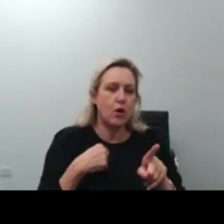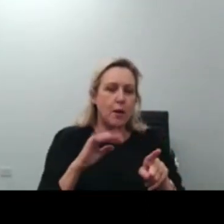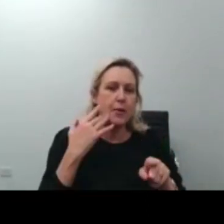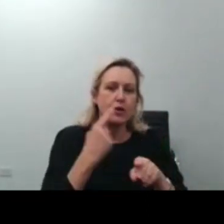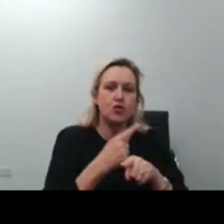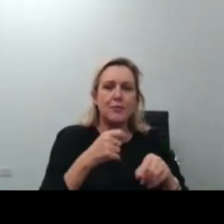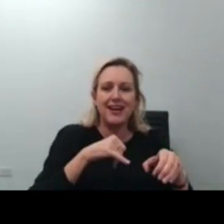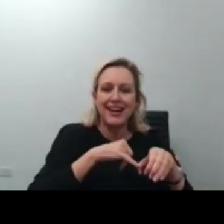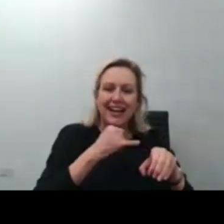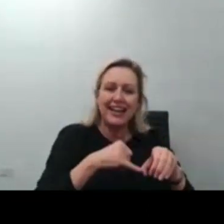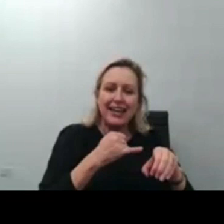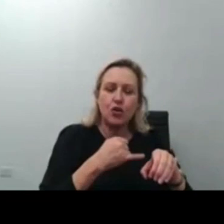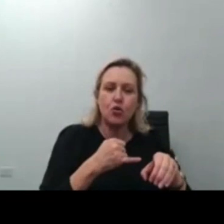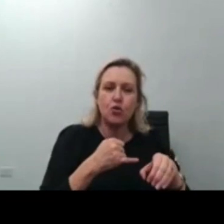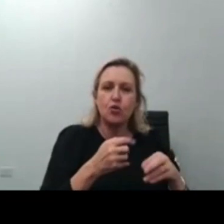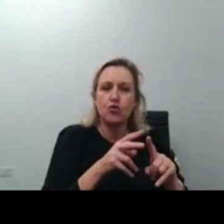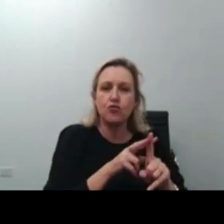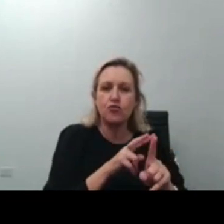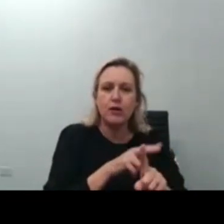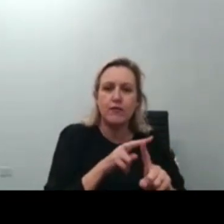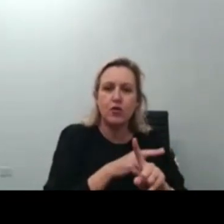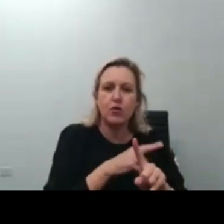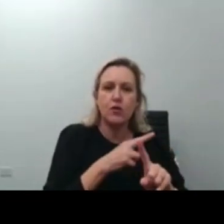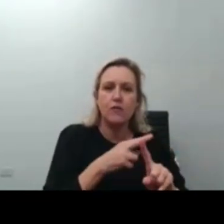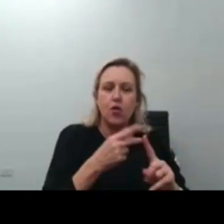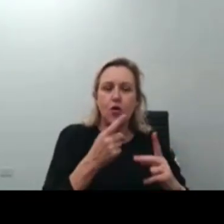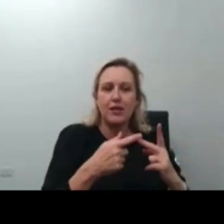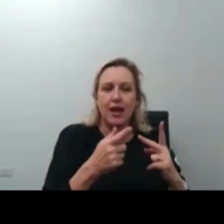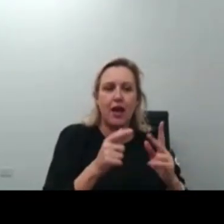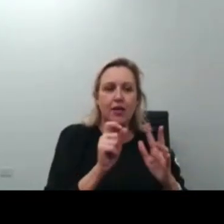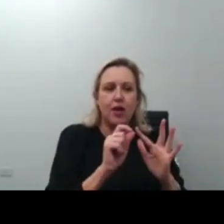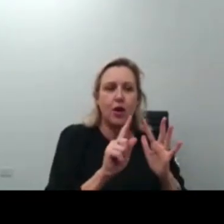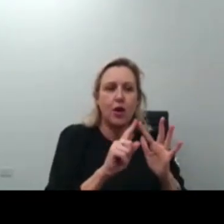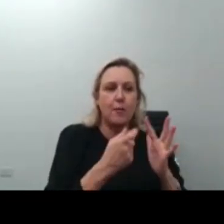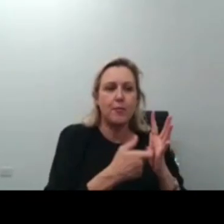clinical review of the personas to inform the classification structure that I mentioned earlier.